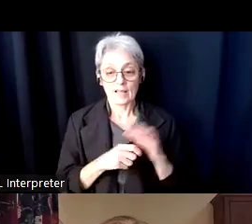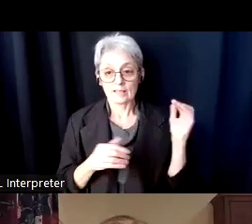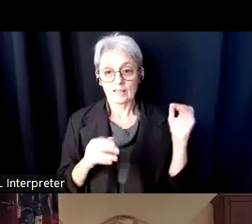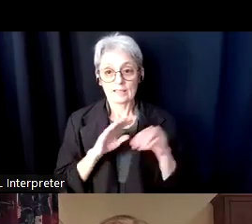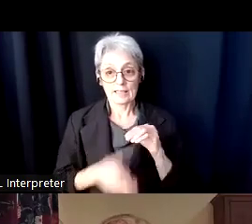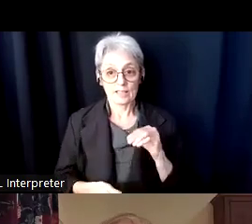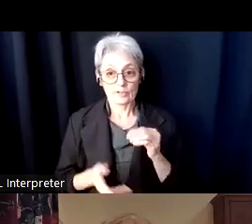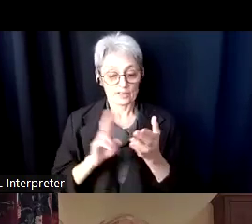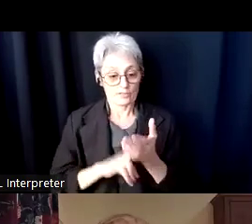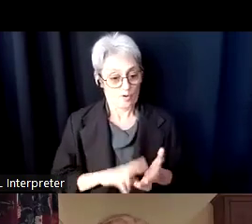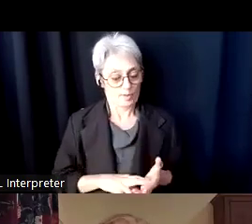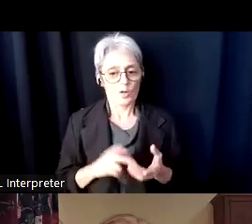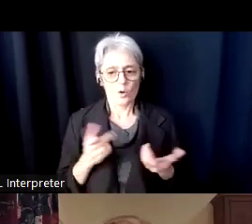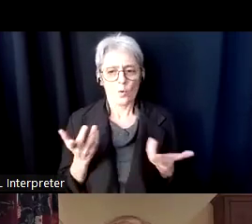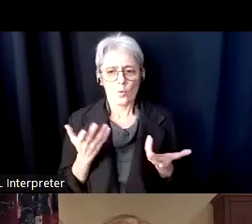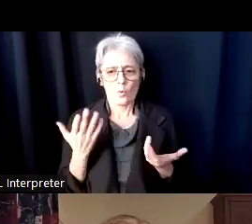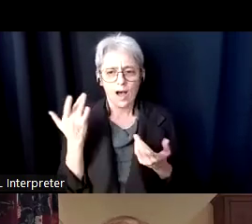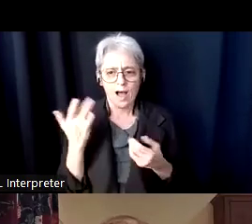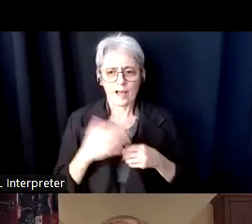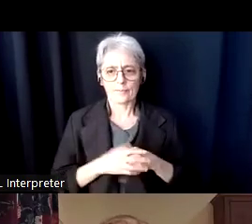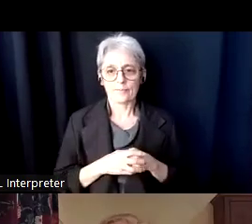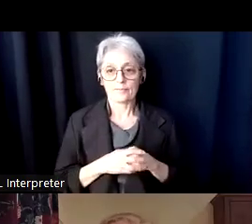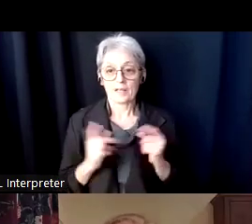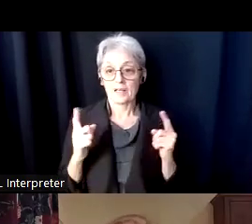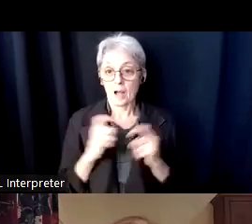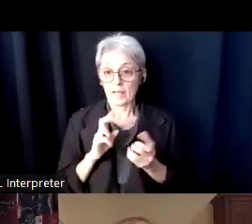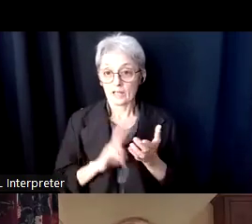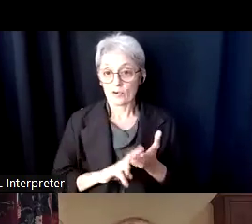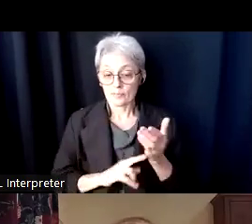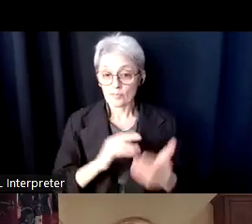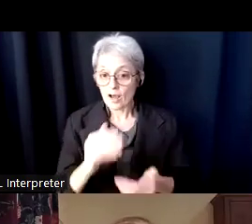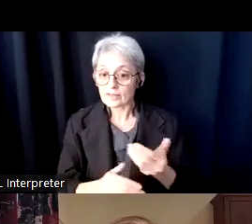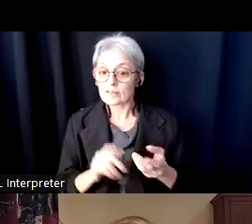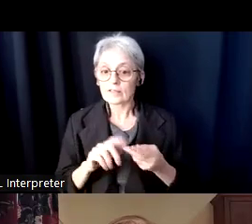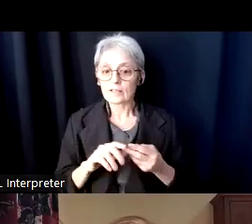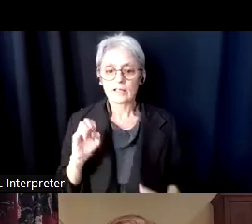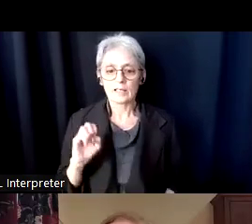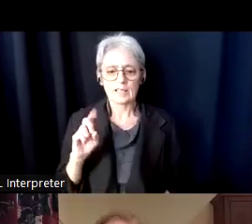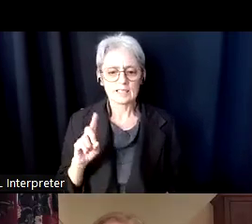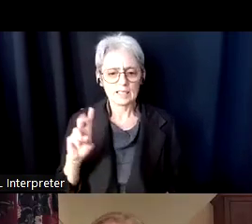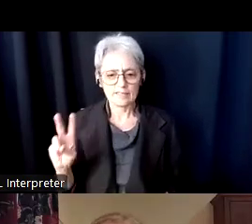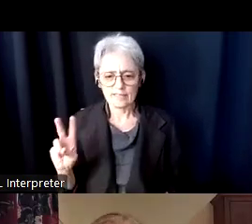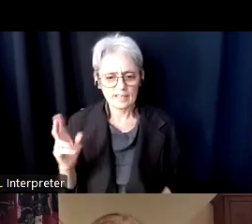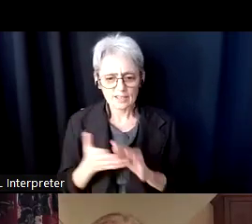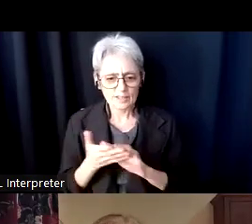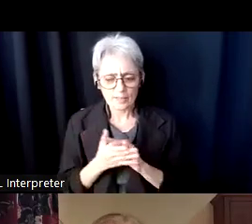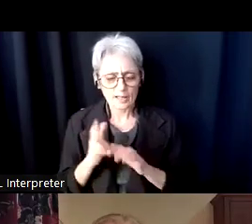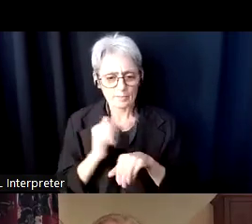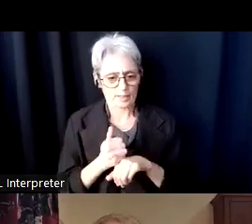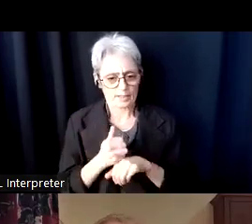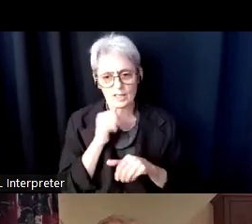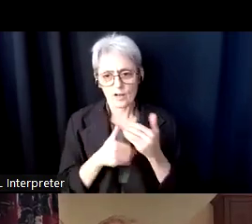does that due to? Is that maybe complicated enrollment processes? Is that EVV implementation not going well? We want to understand that